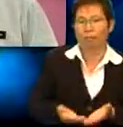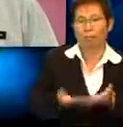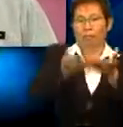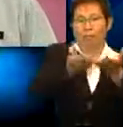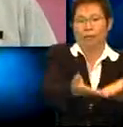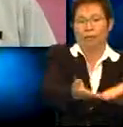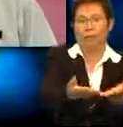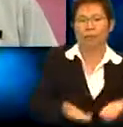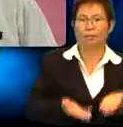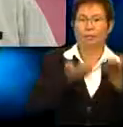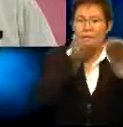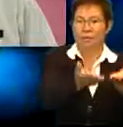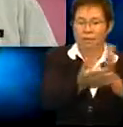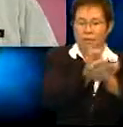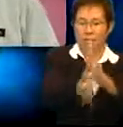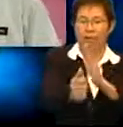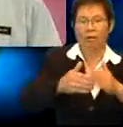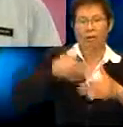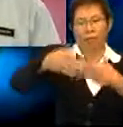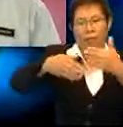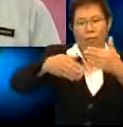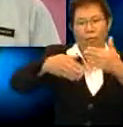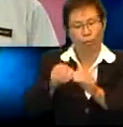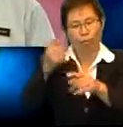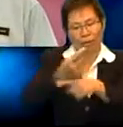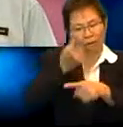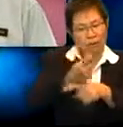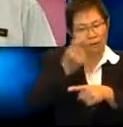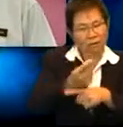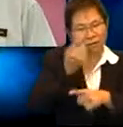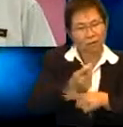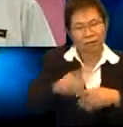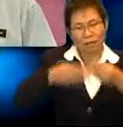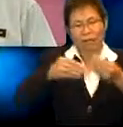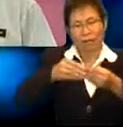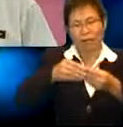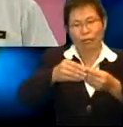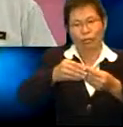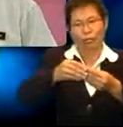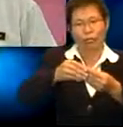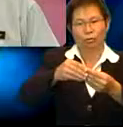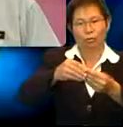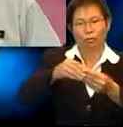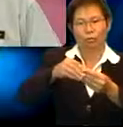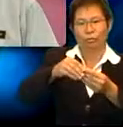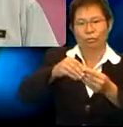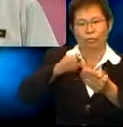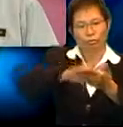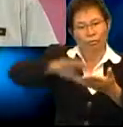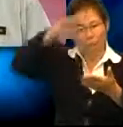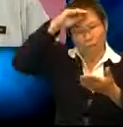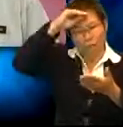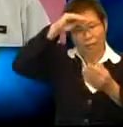communications and presentation skills. Further exercises are given as reinforcement to their